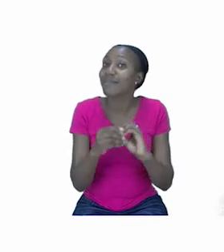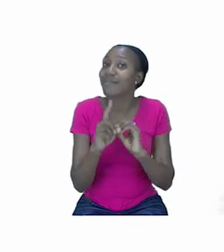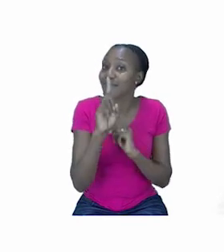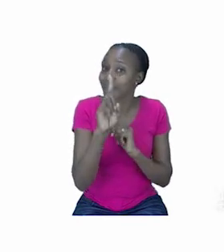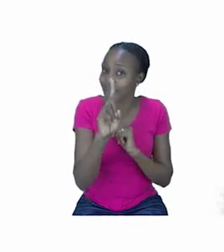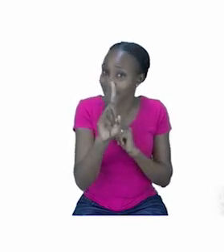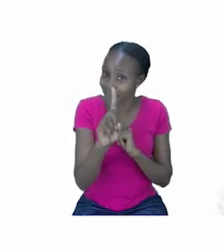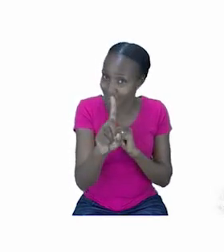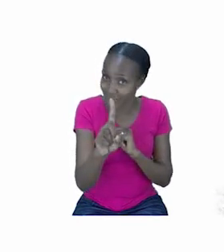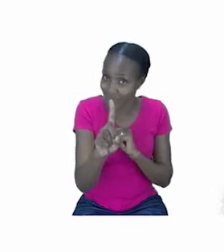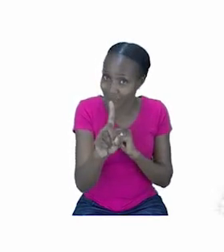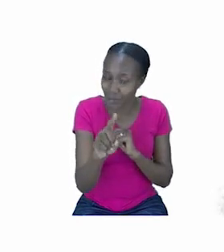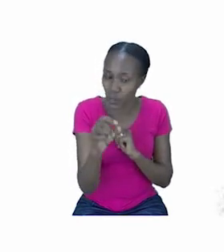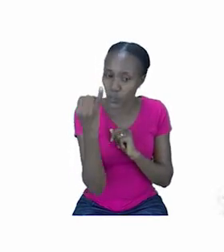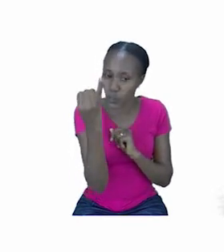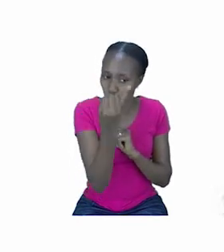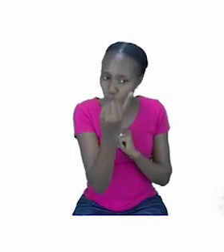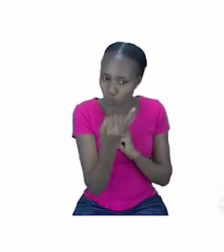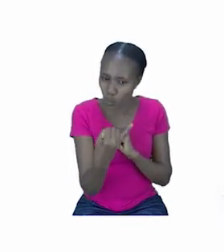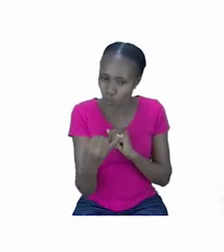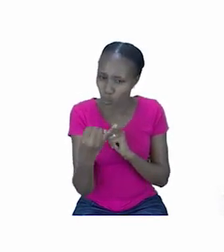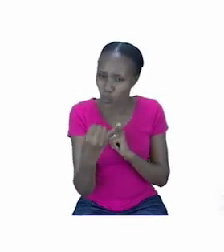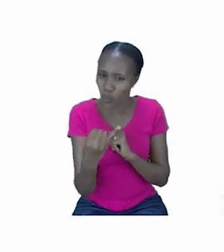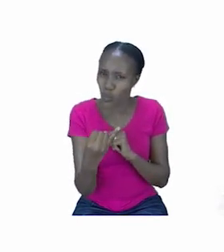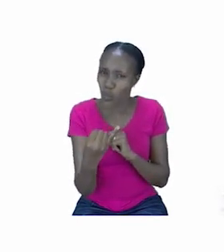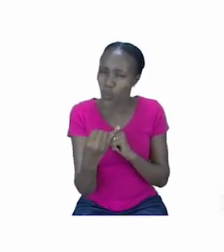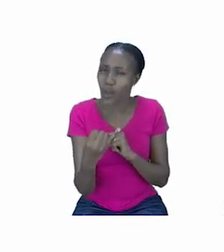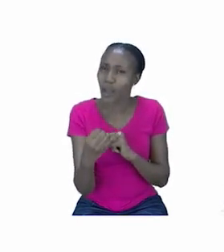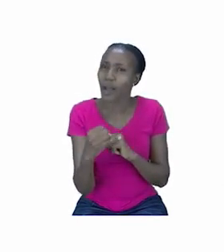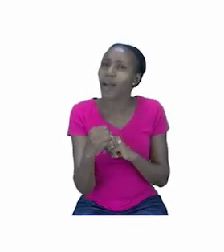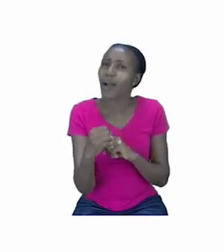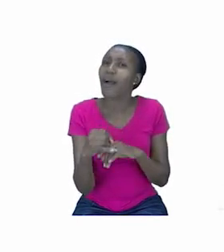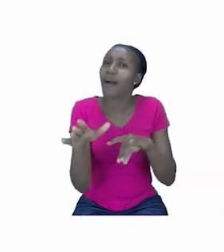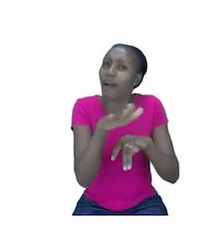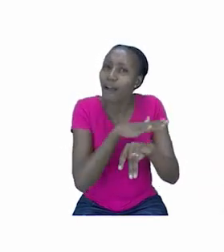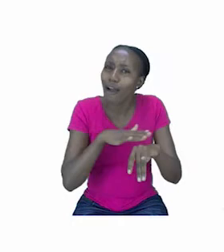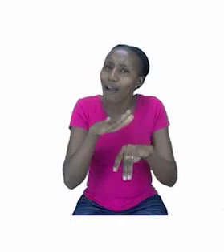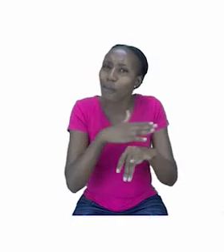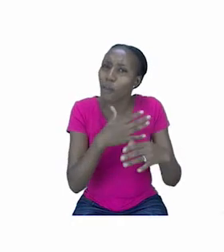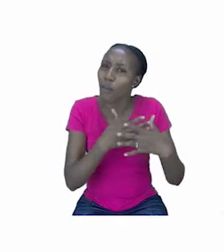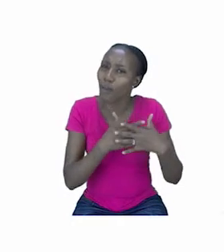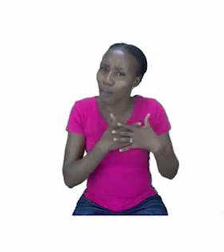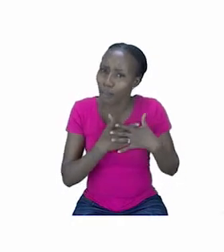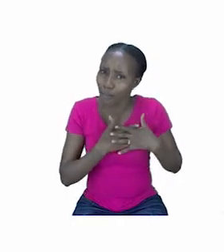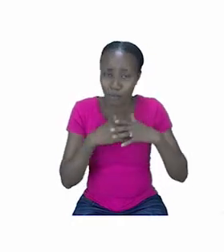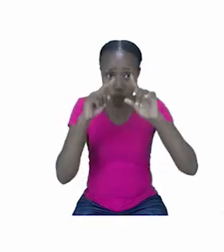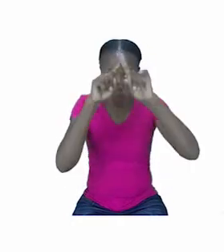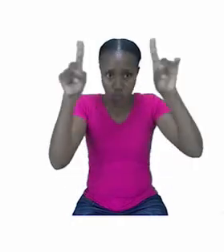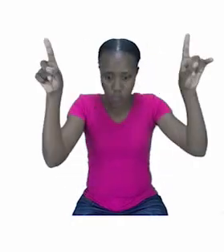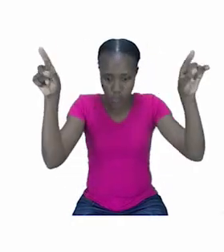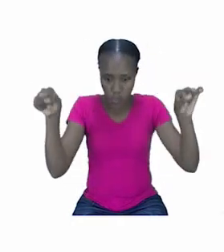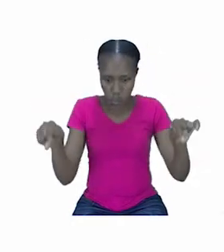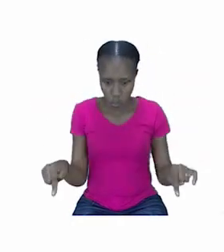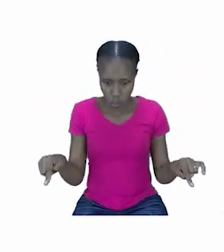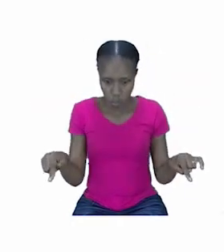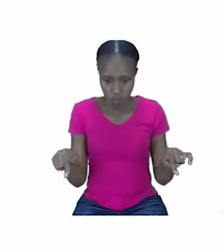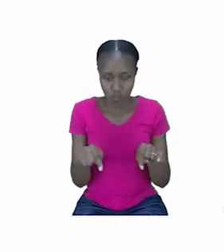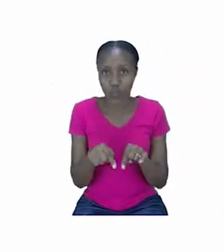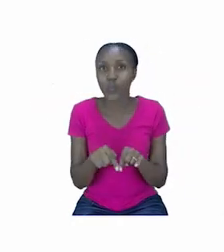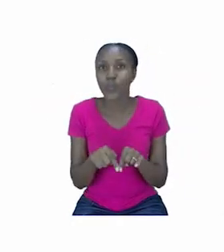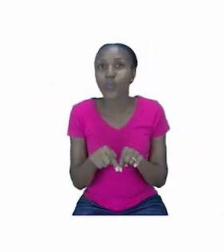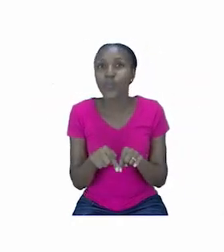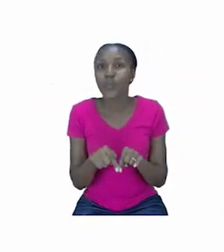to draw your favorite animal in the box. Let's take a look at the